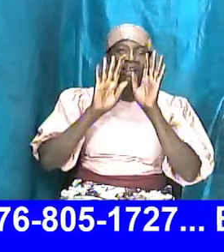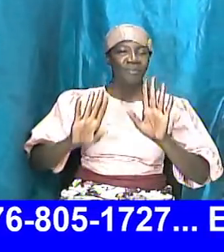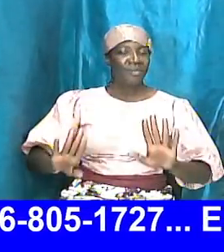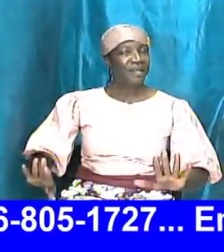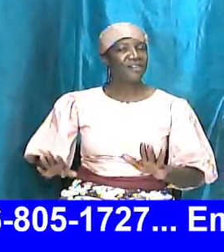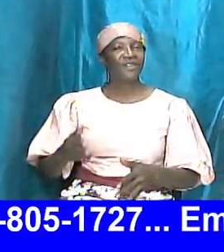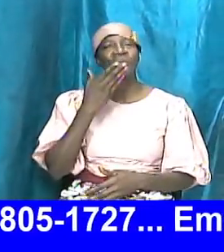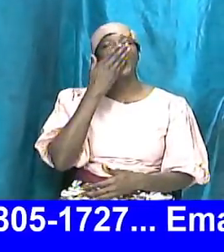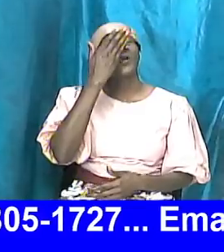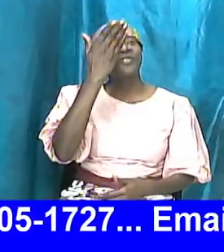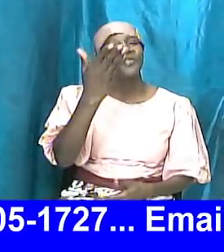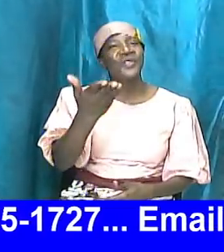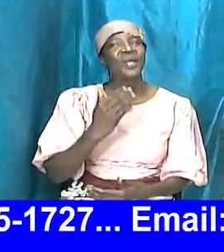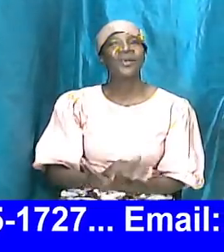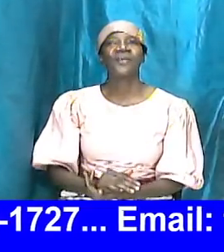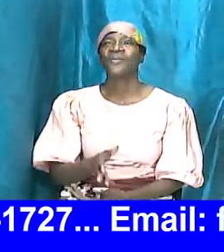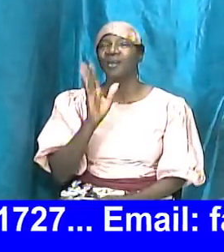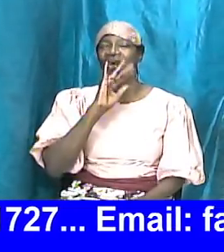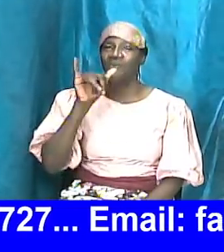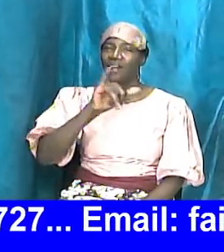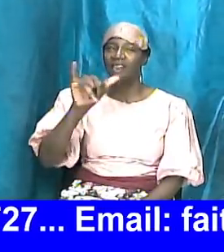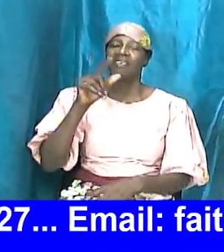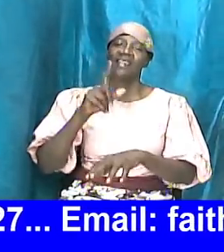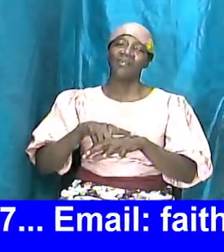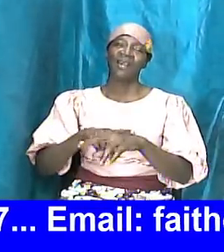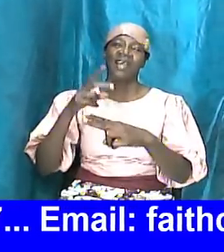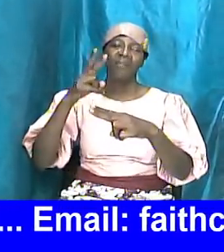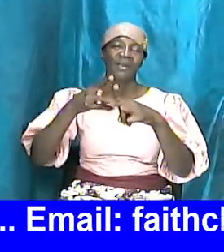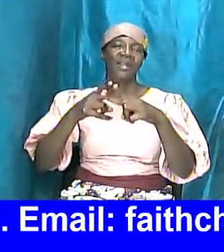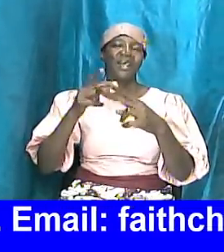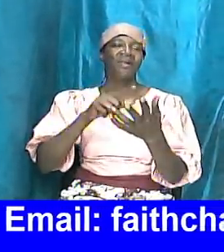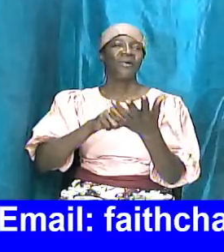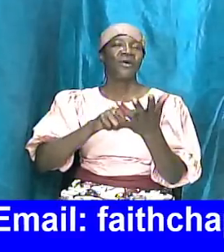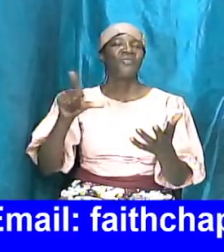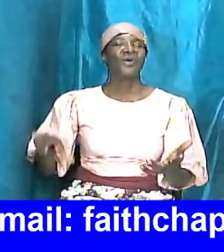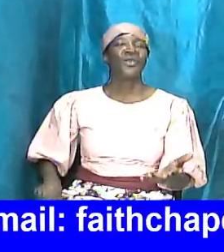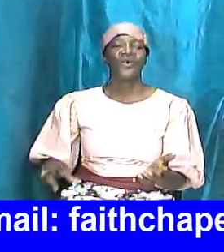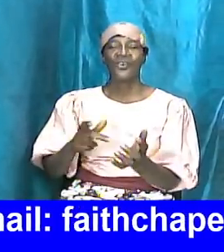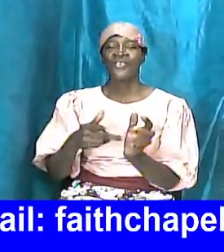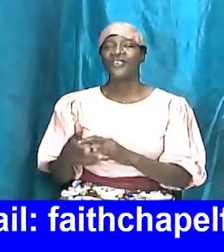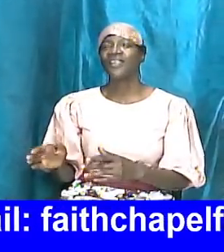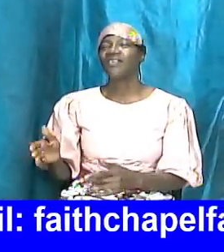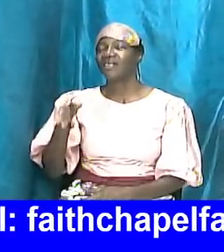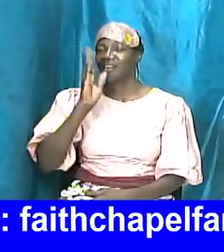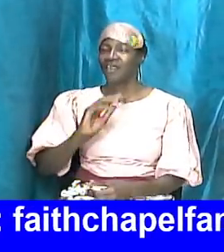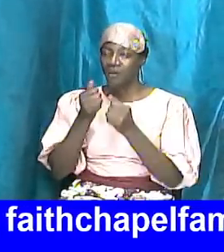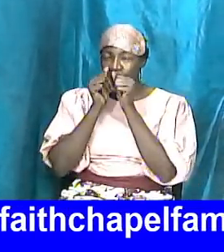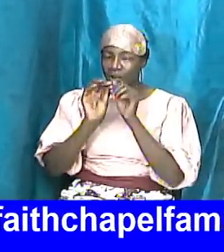God's willing, next week, same time, in the name of the Lord Jesus. God bless you.